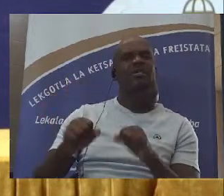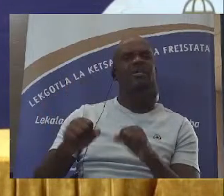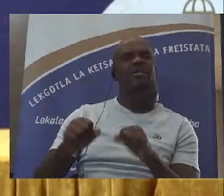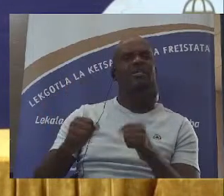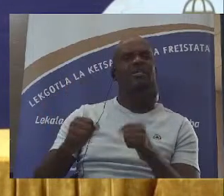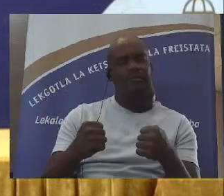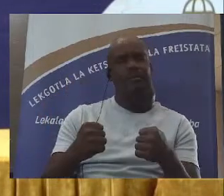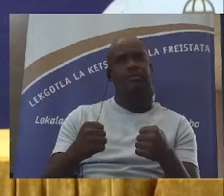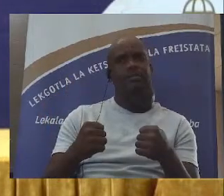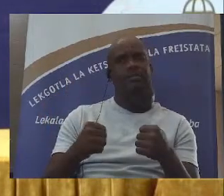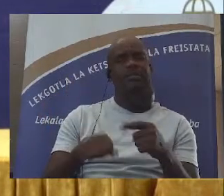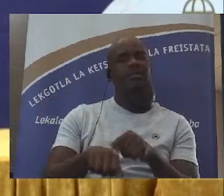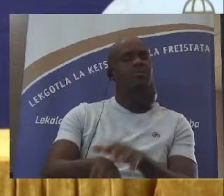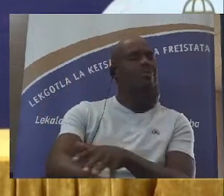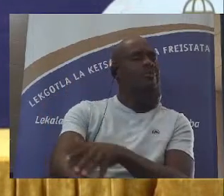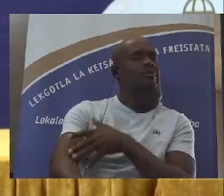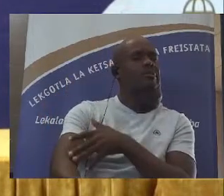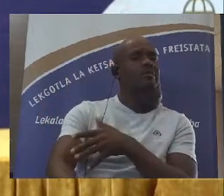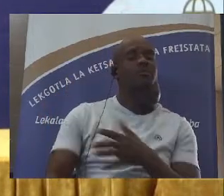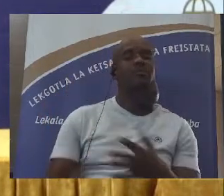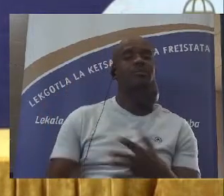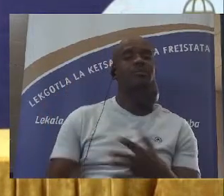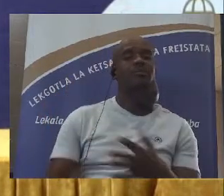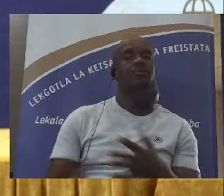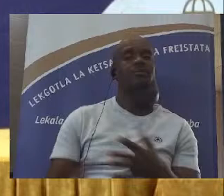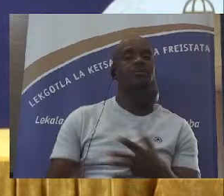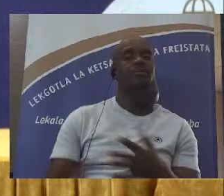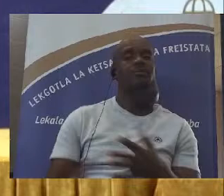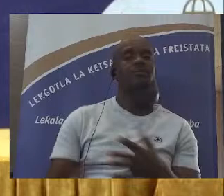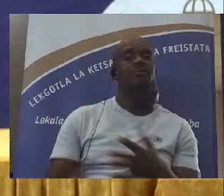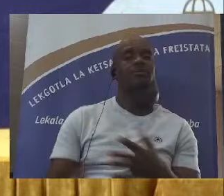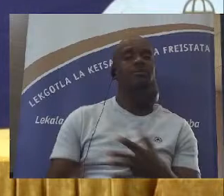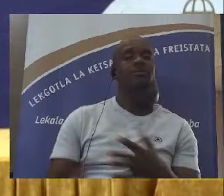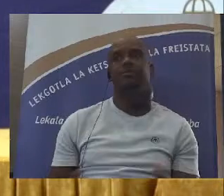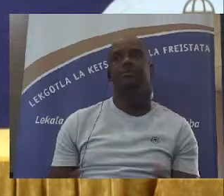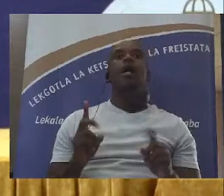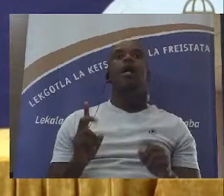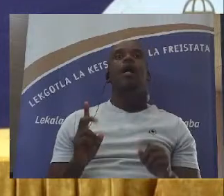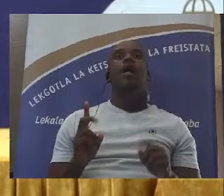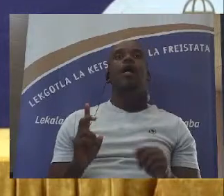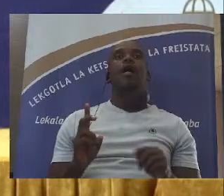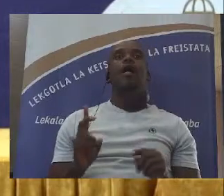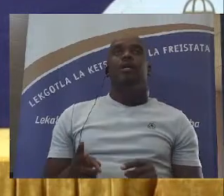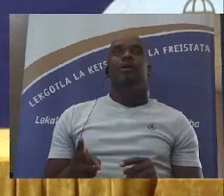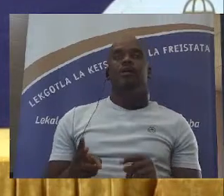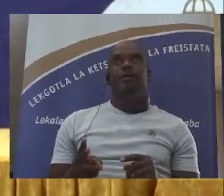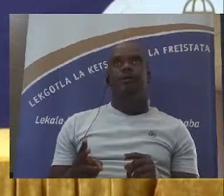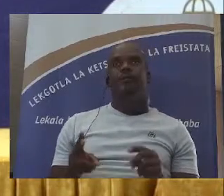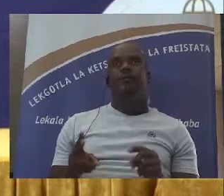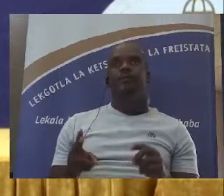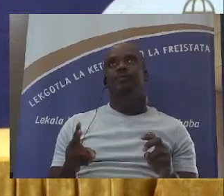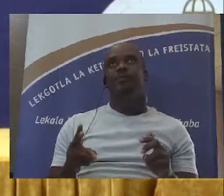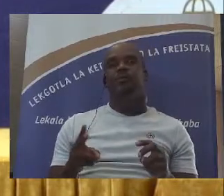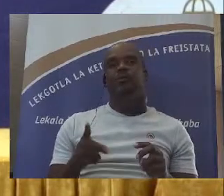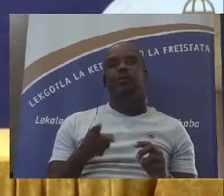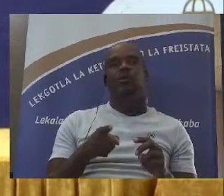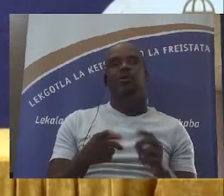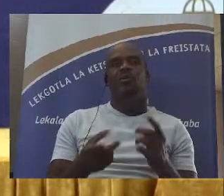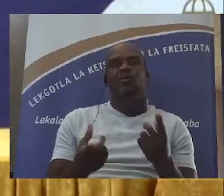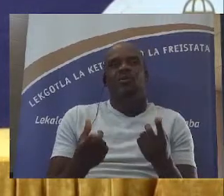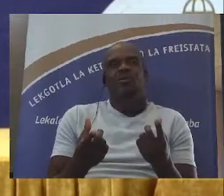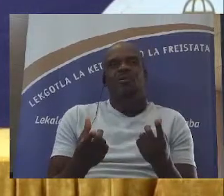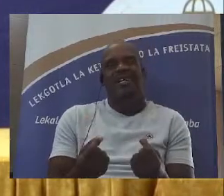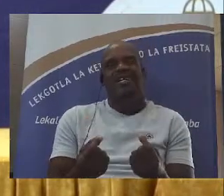that it allows for judicial review. So, and what the difference between appeal and judicial review, appeal